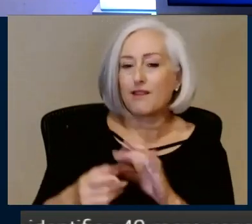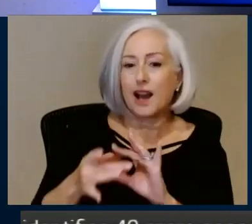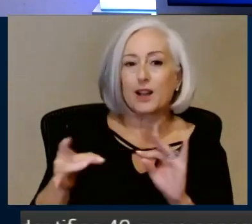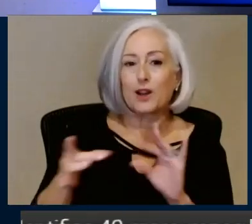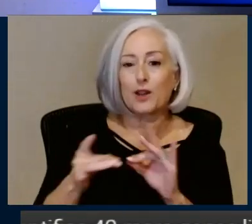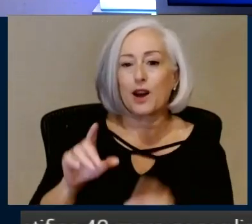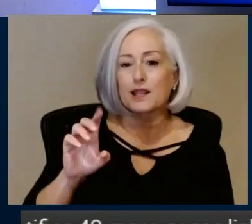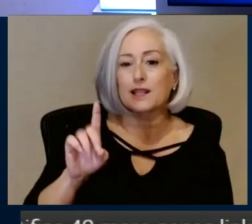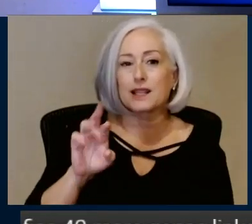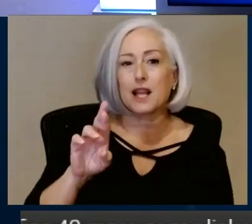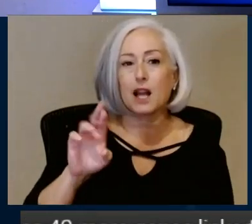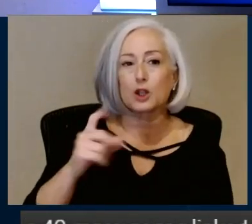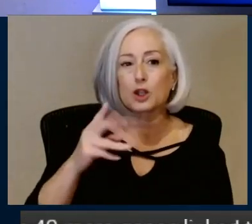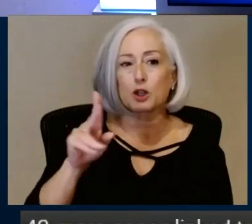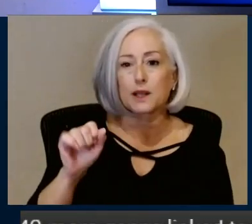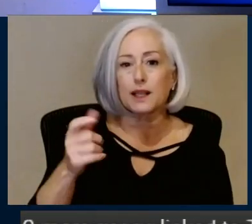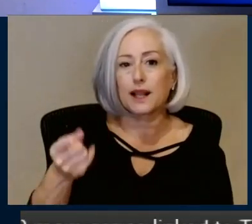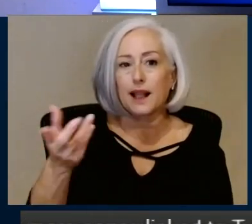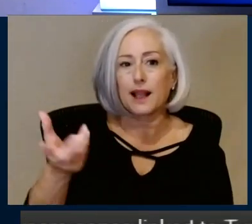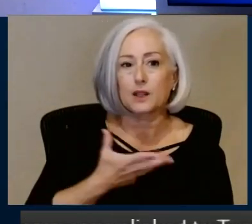you. What do you want us to know?